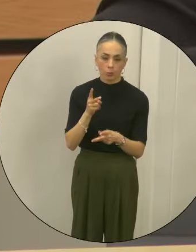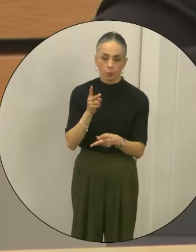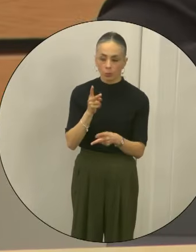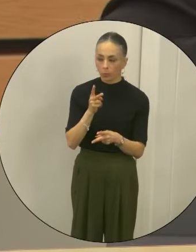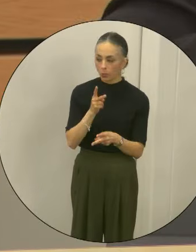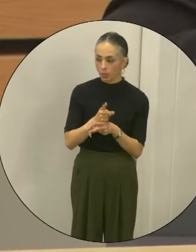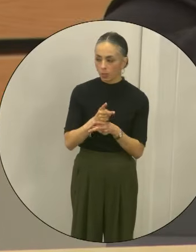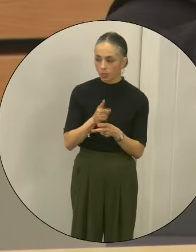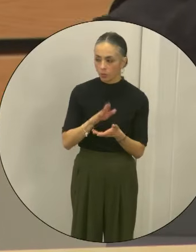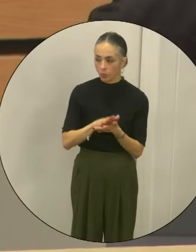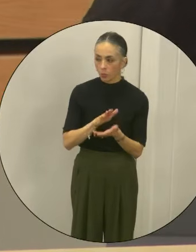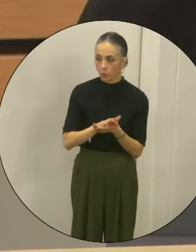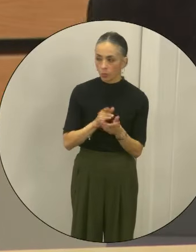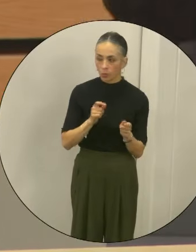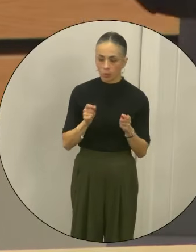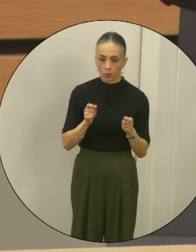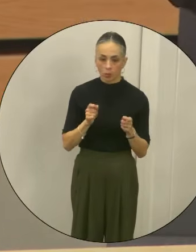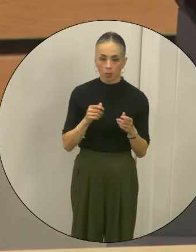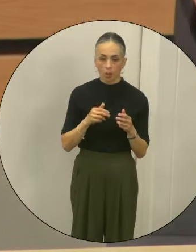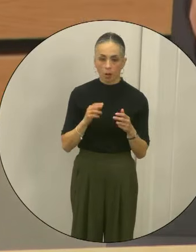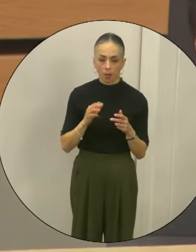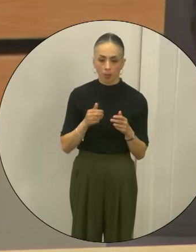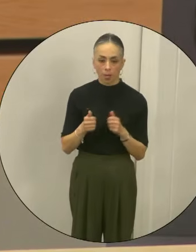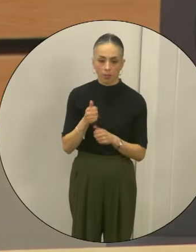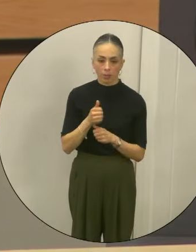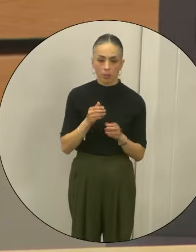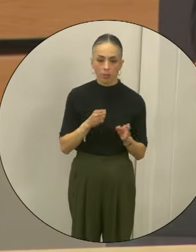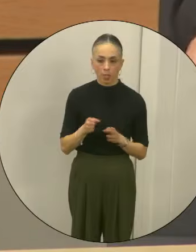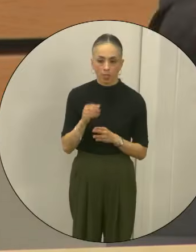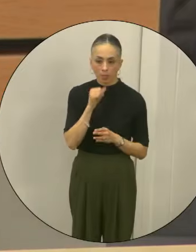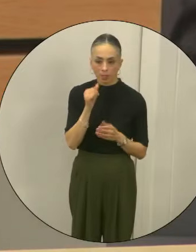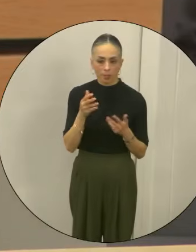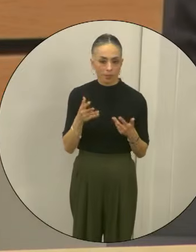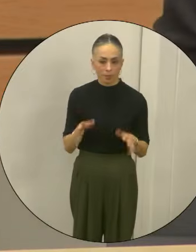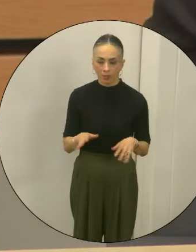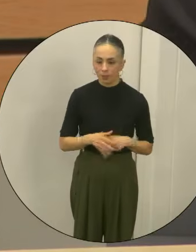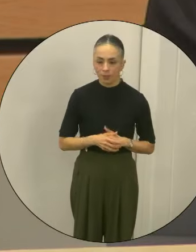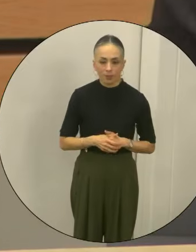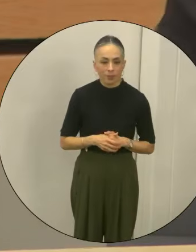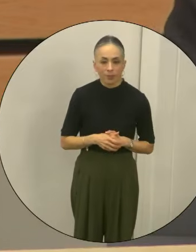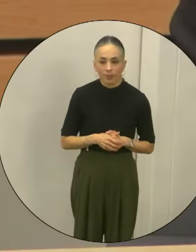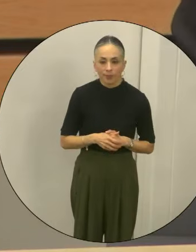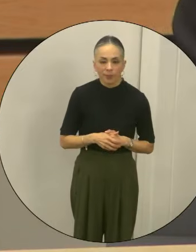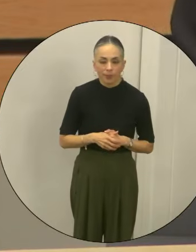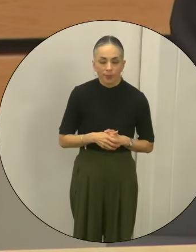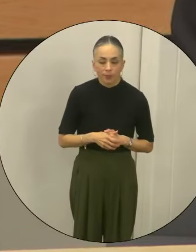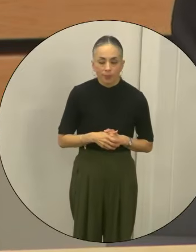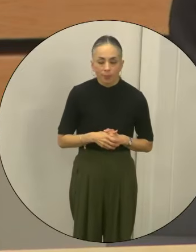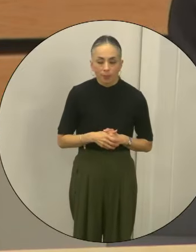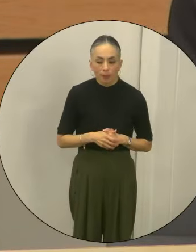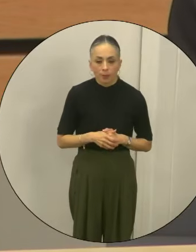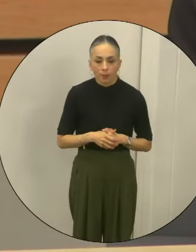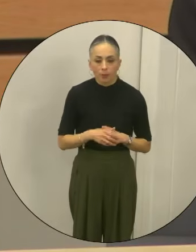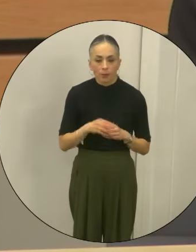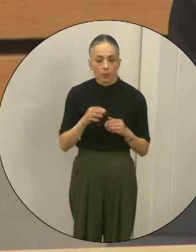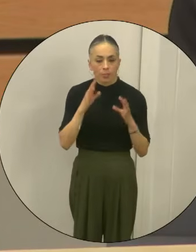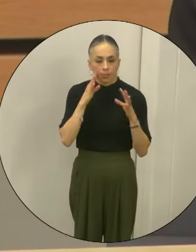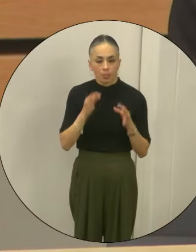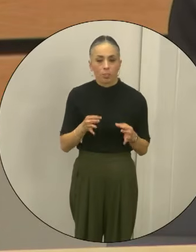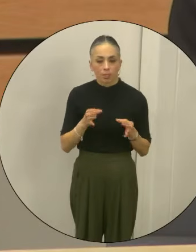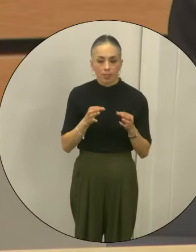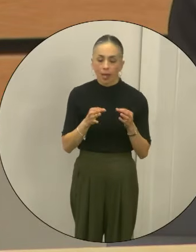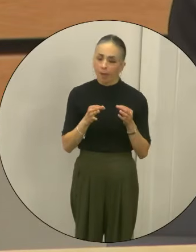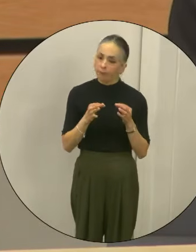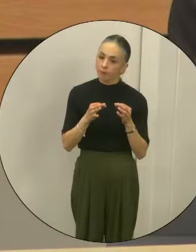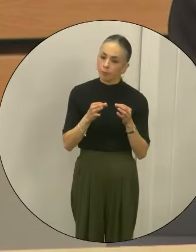control of facilities. Our master plan is not done. And those decisions have been made